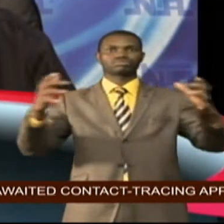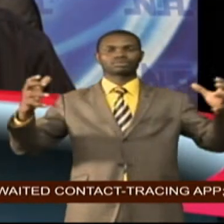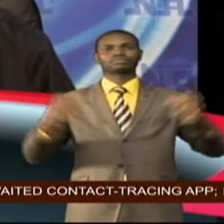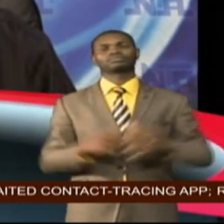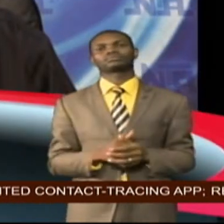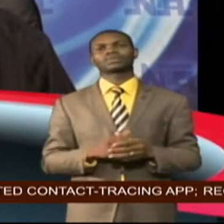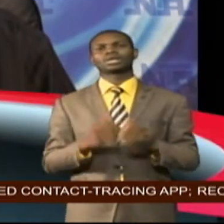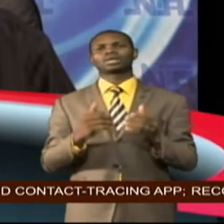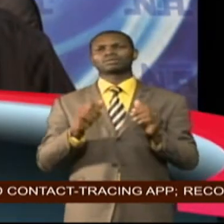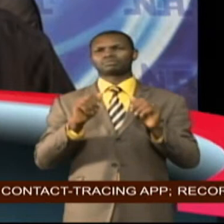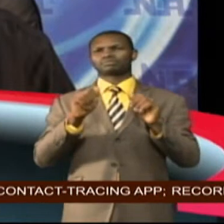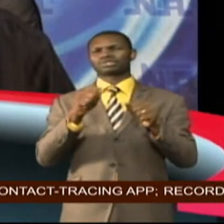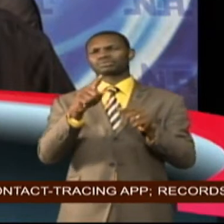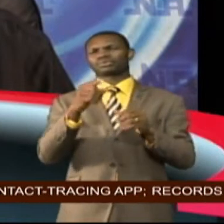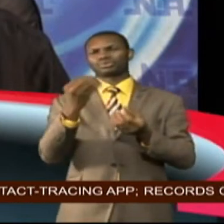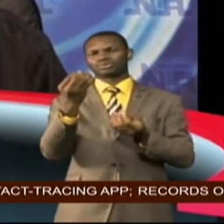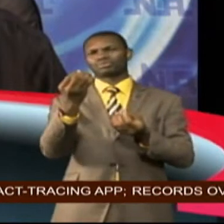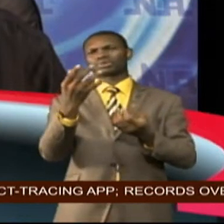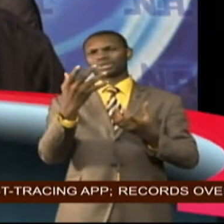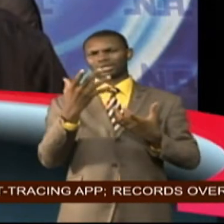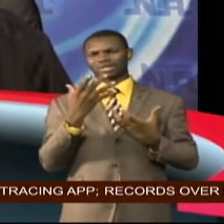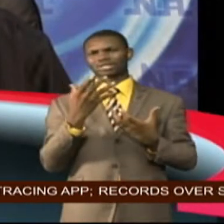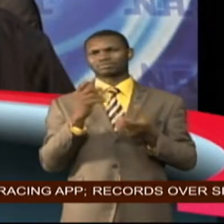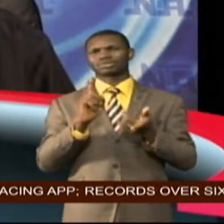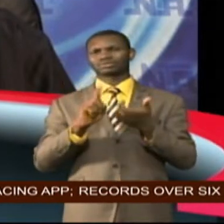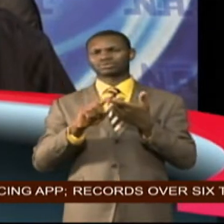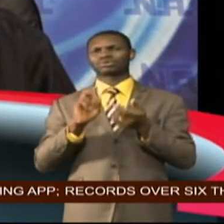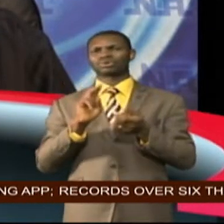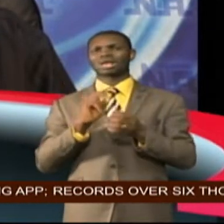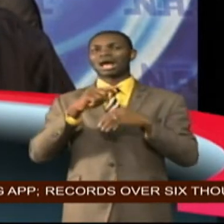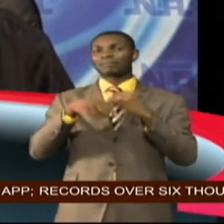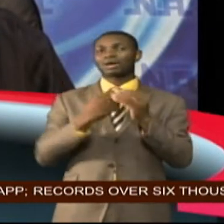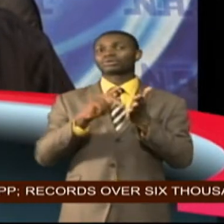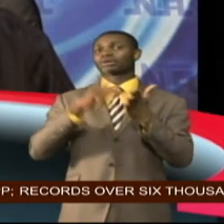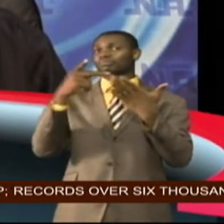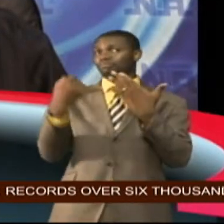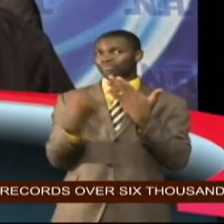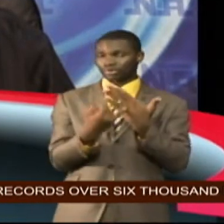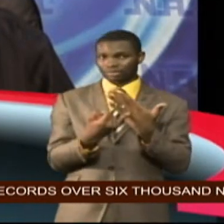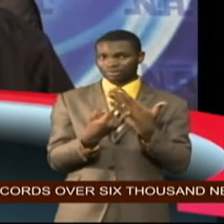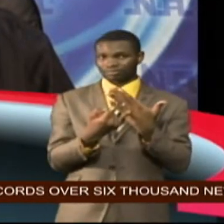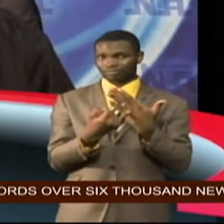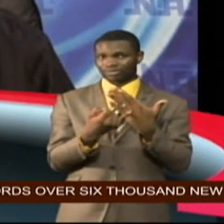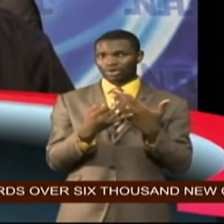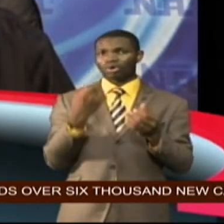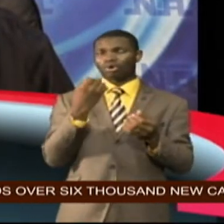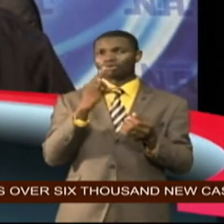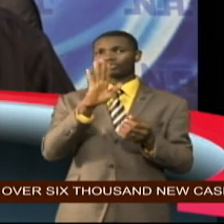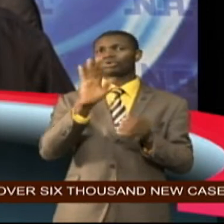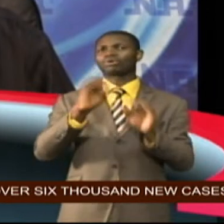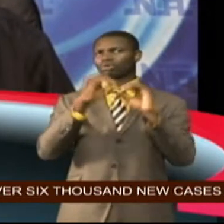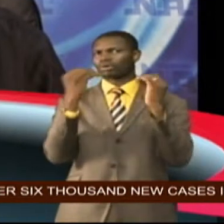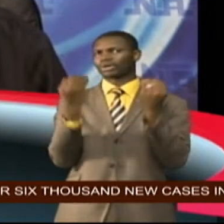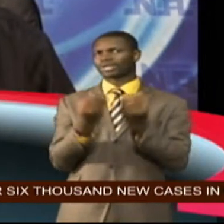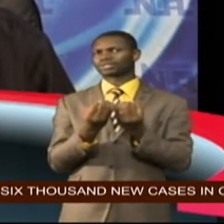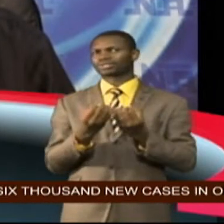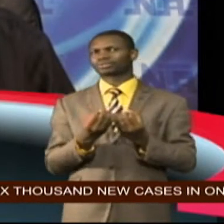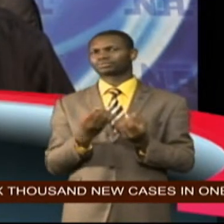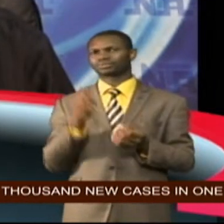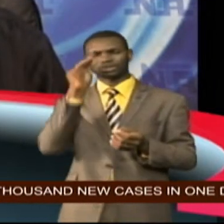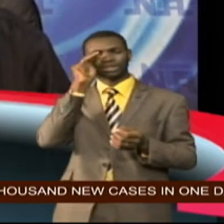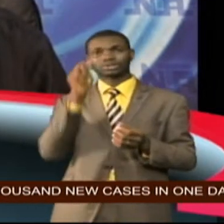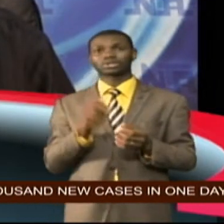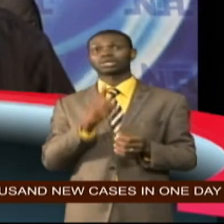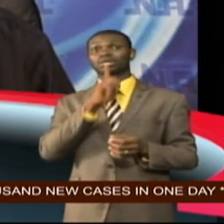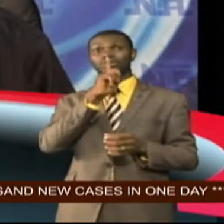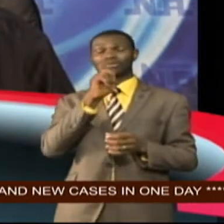All right, can you give us insight into the ECHITAP project and its existence in the country? Yeah, the